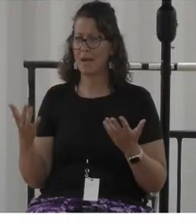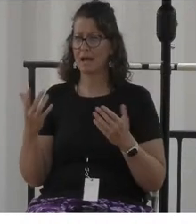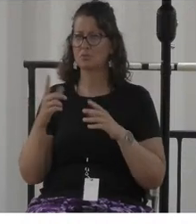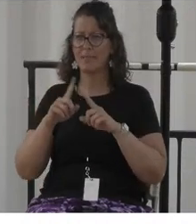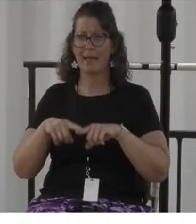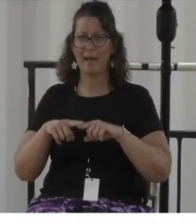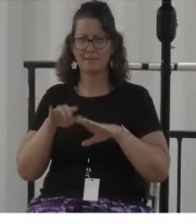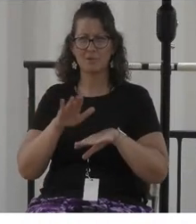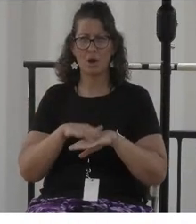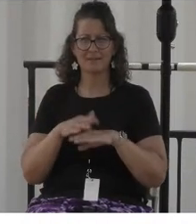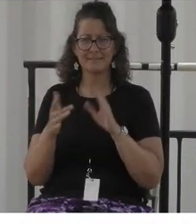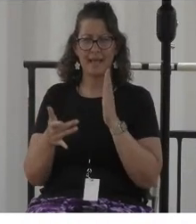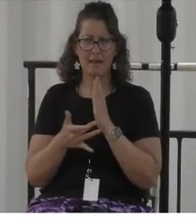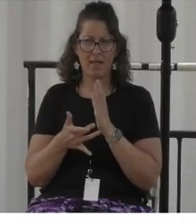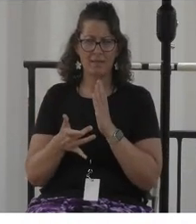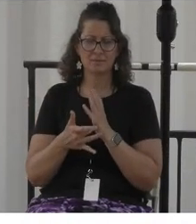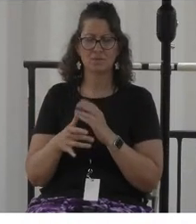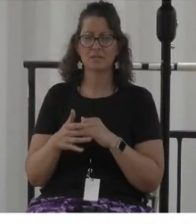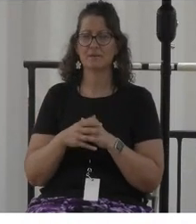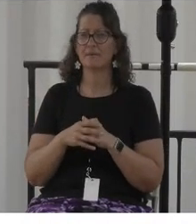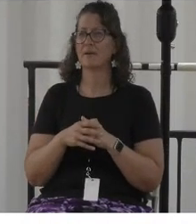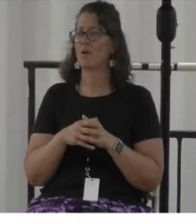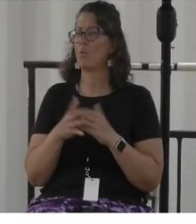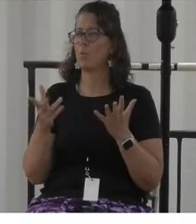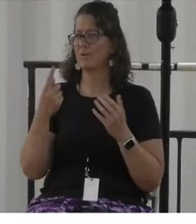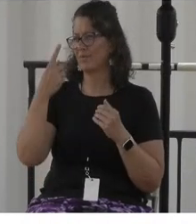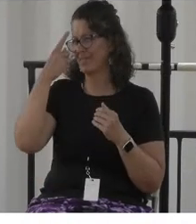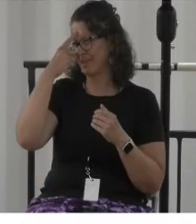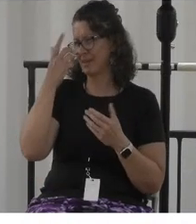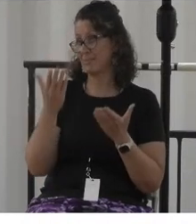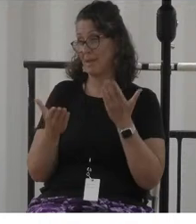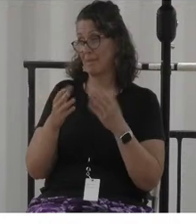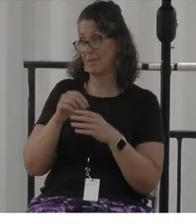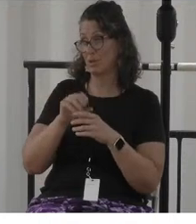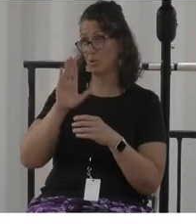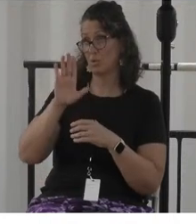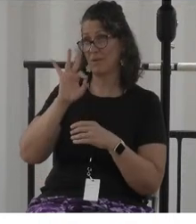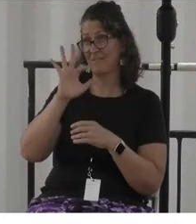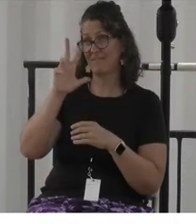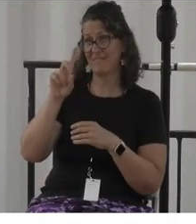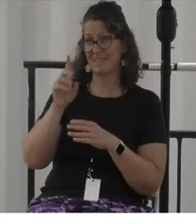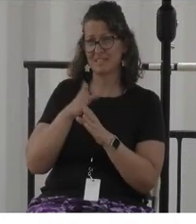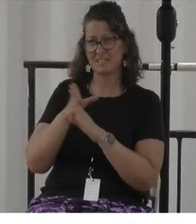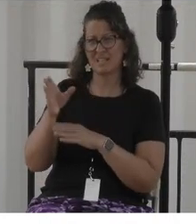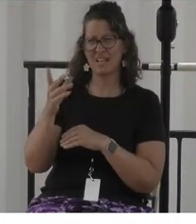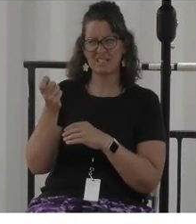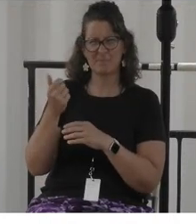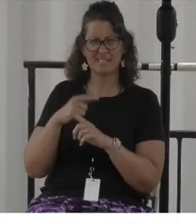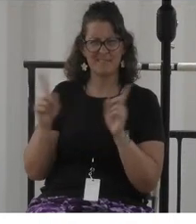reliance on technology. Why do you think that maybe in your field that's a little bit different?